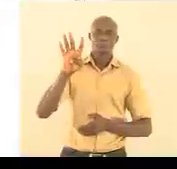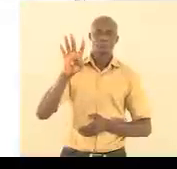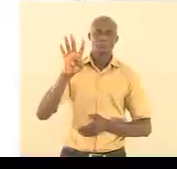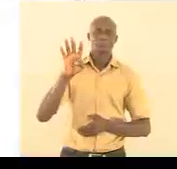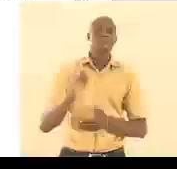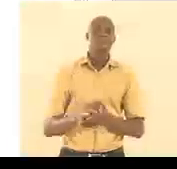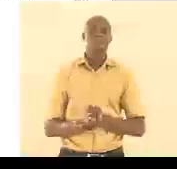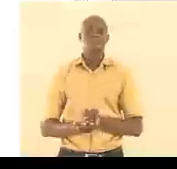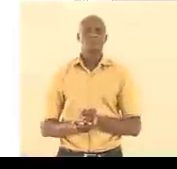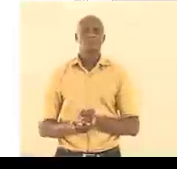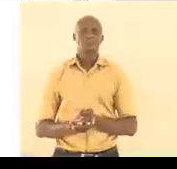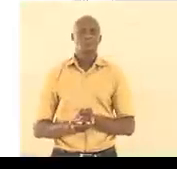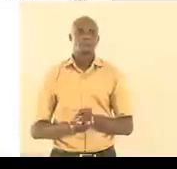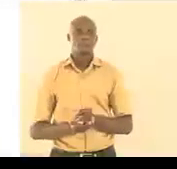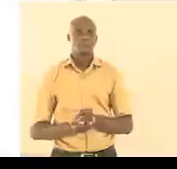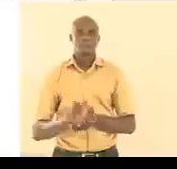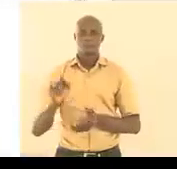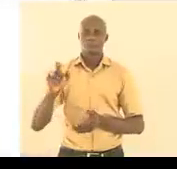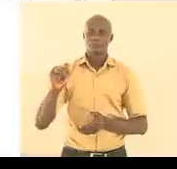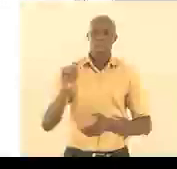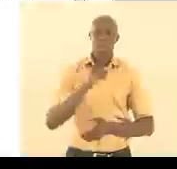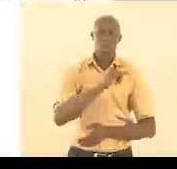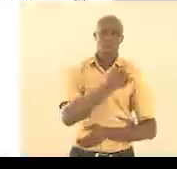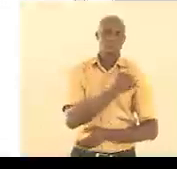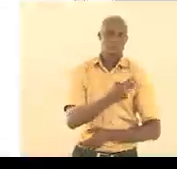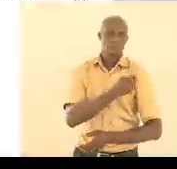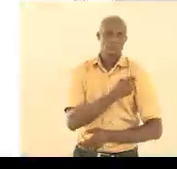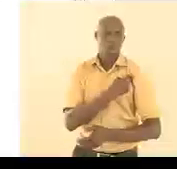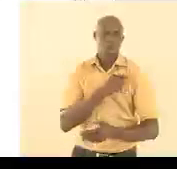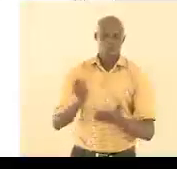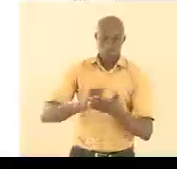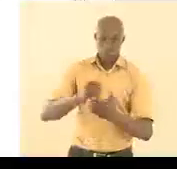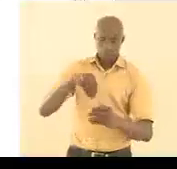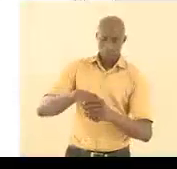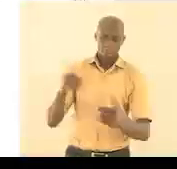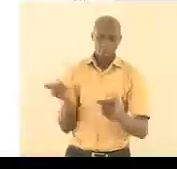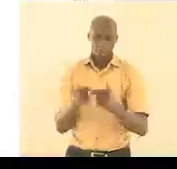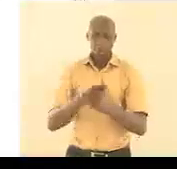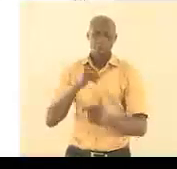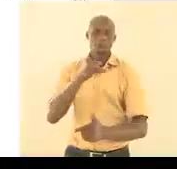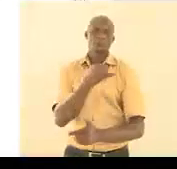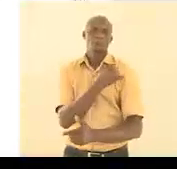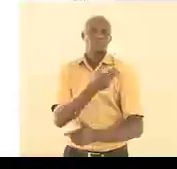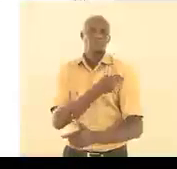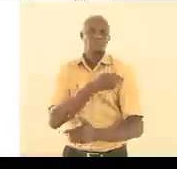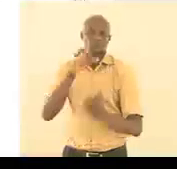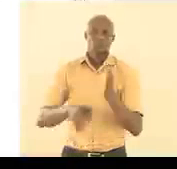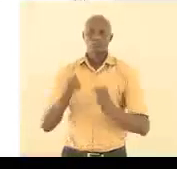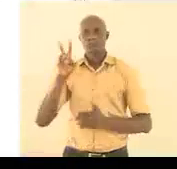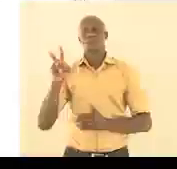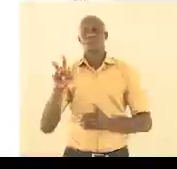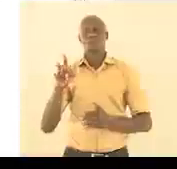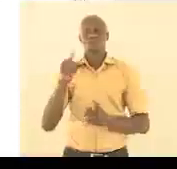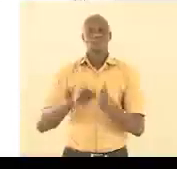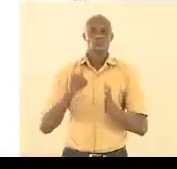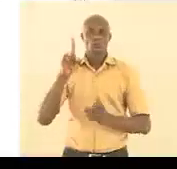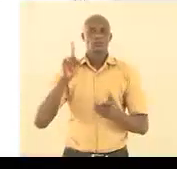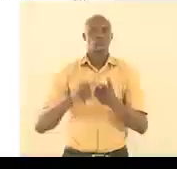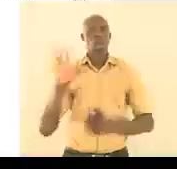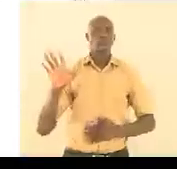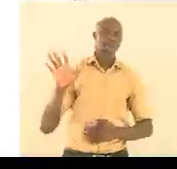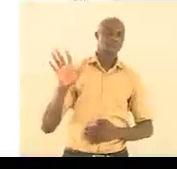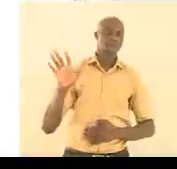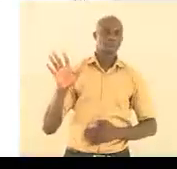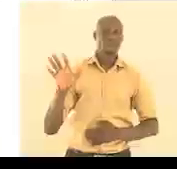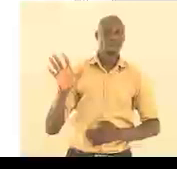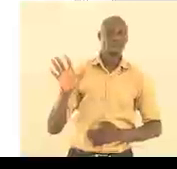Question 4. St. John writes in 1 John chapter 2, verse 1 to 5, which we had as